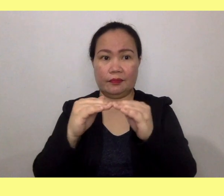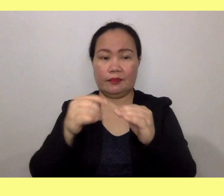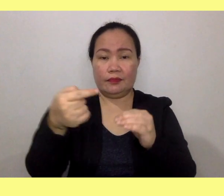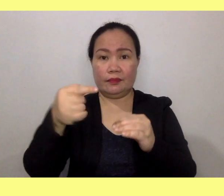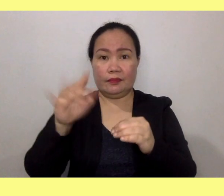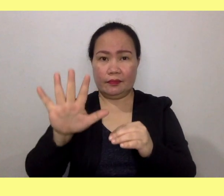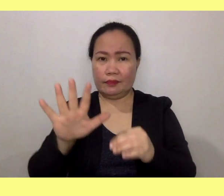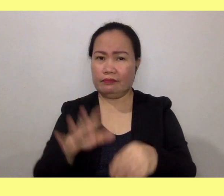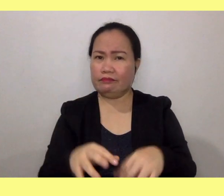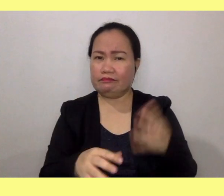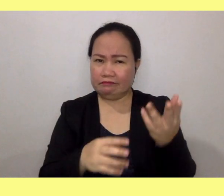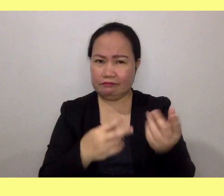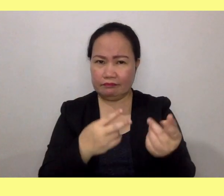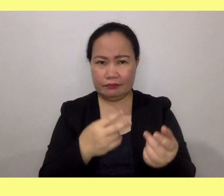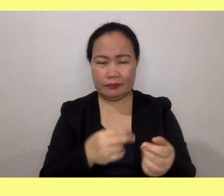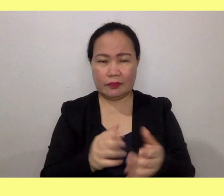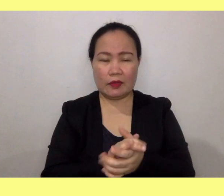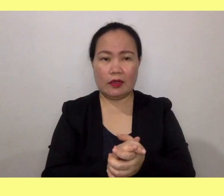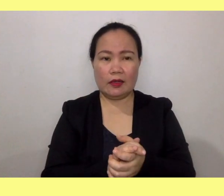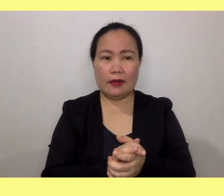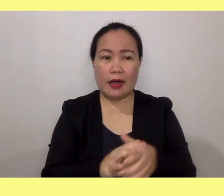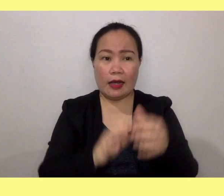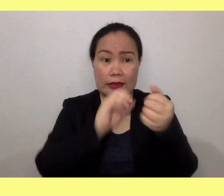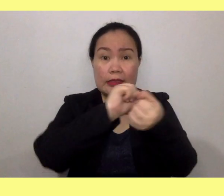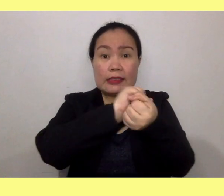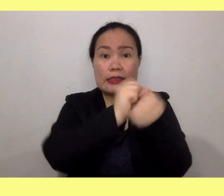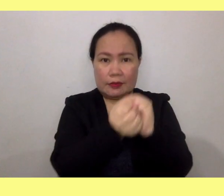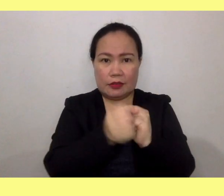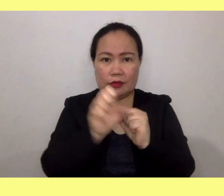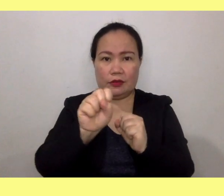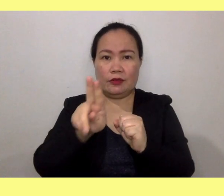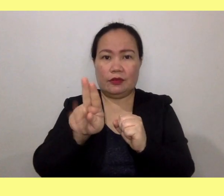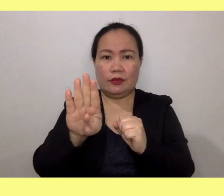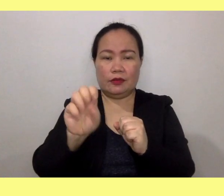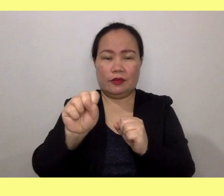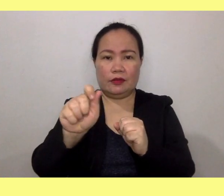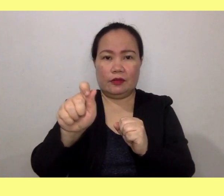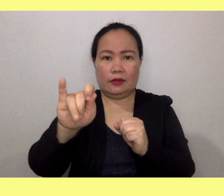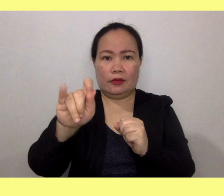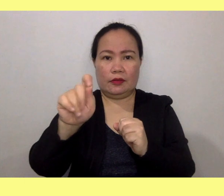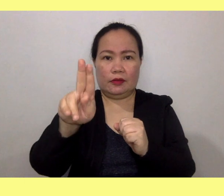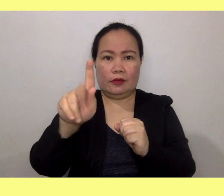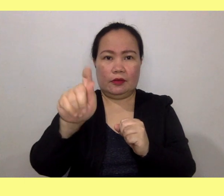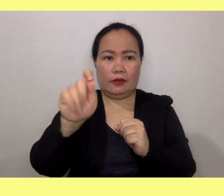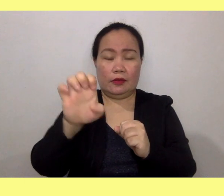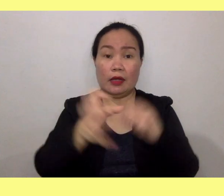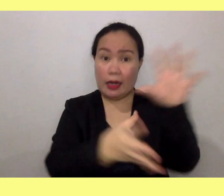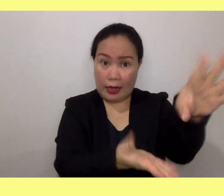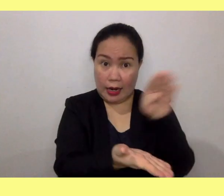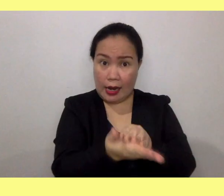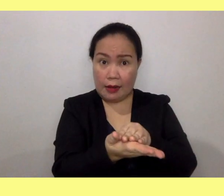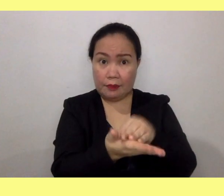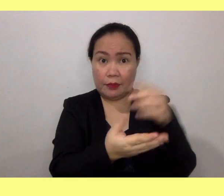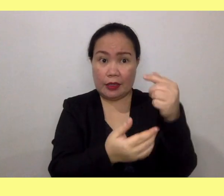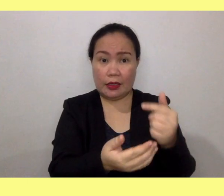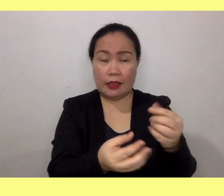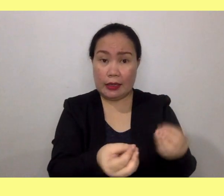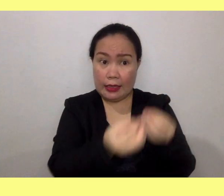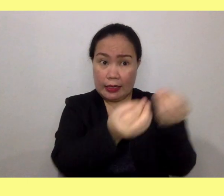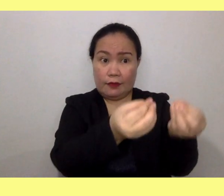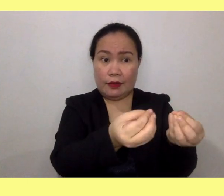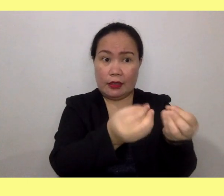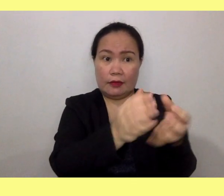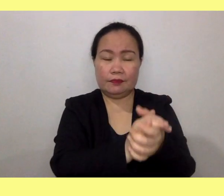to do is to substitute. Isa-substitute lang po natin. So, copy your given. And then, itong negative 5